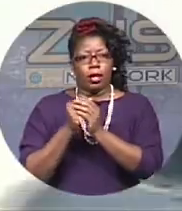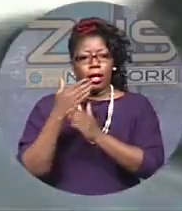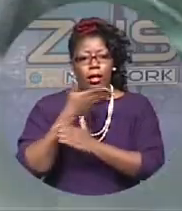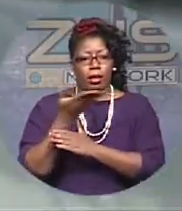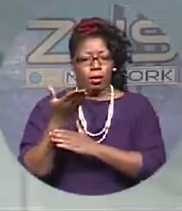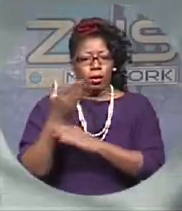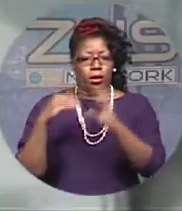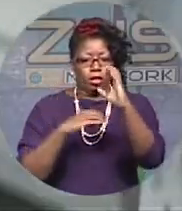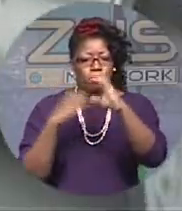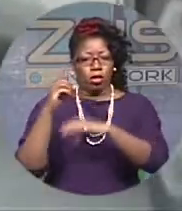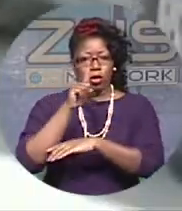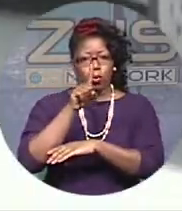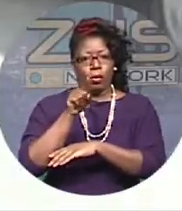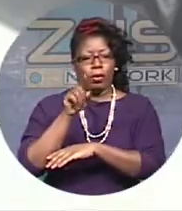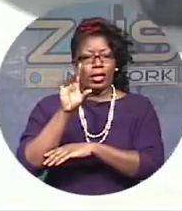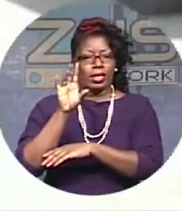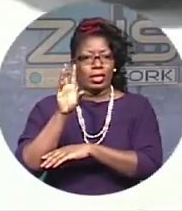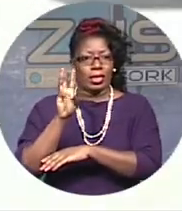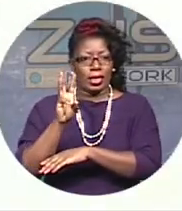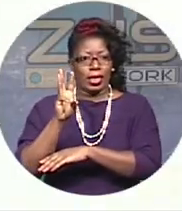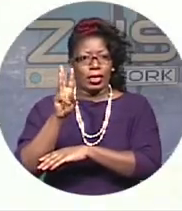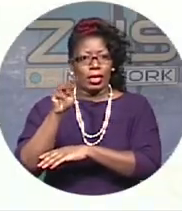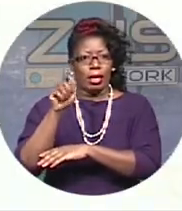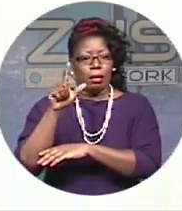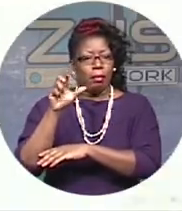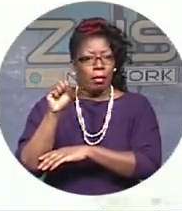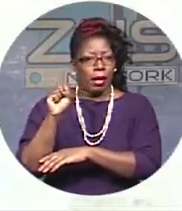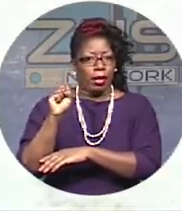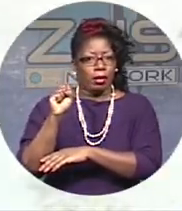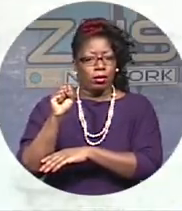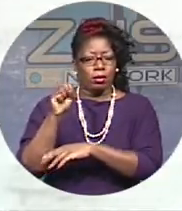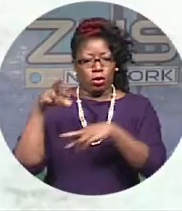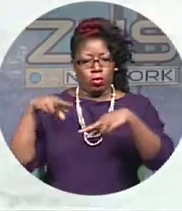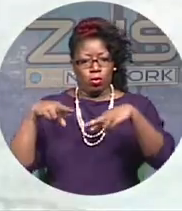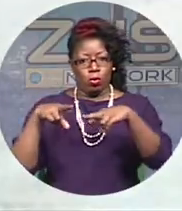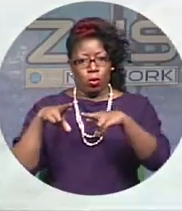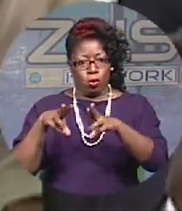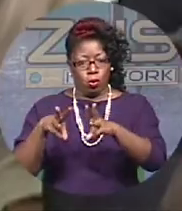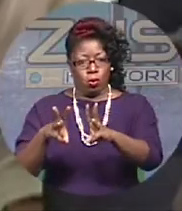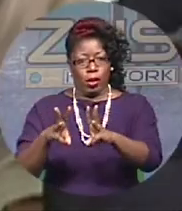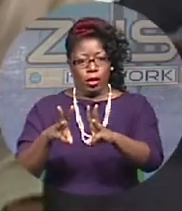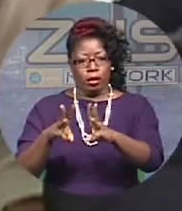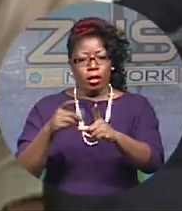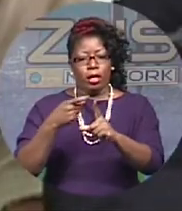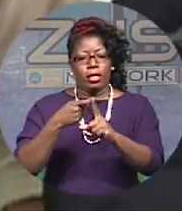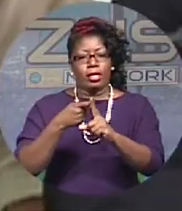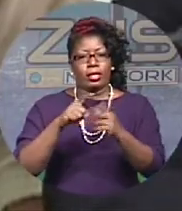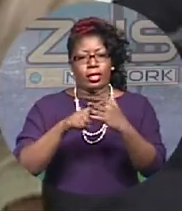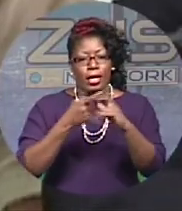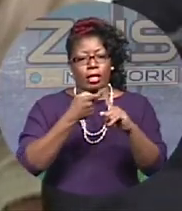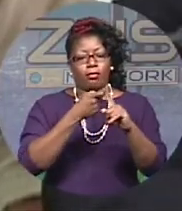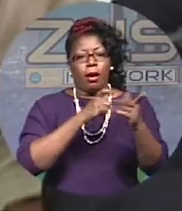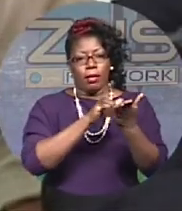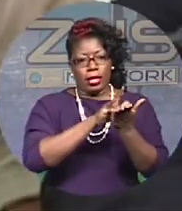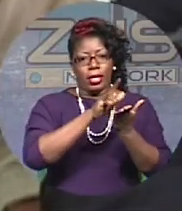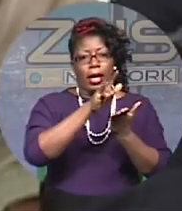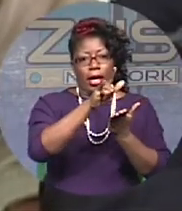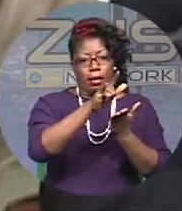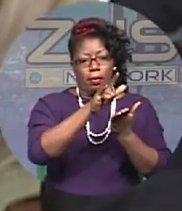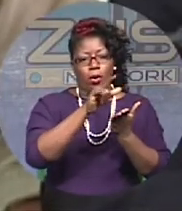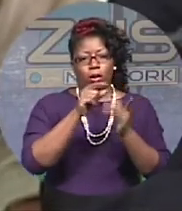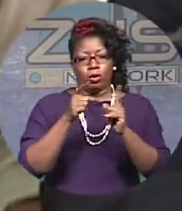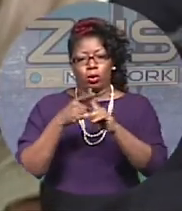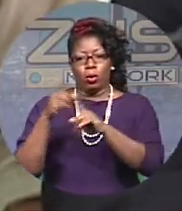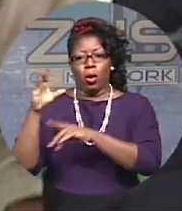reconstructing 1.6 miles of roadway extending from the airport to Coburn Town, installing